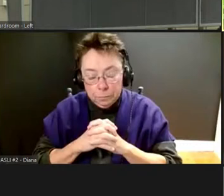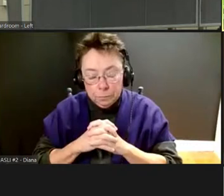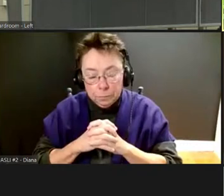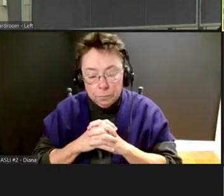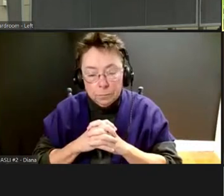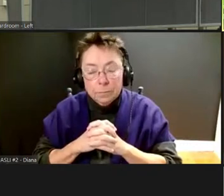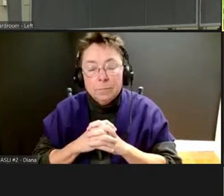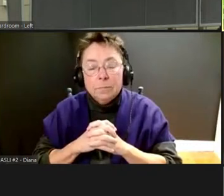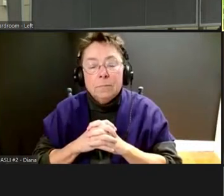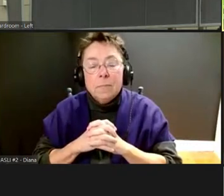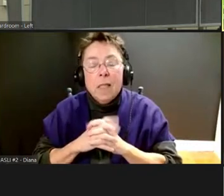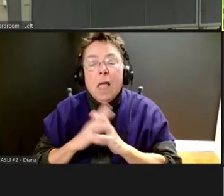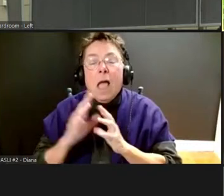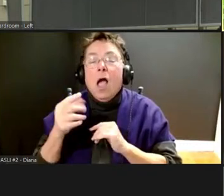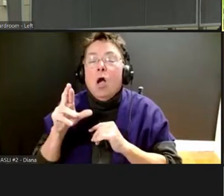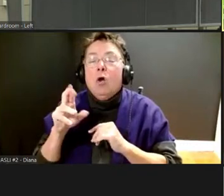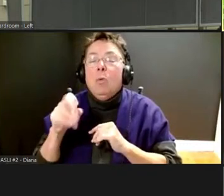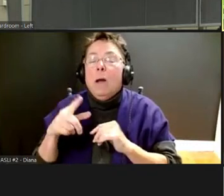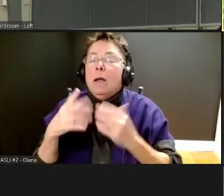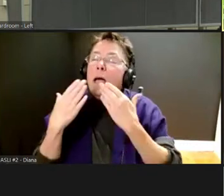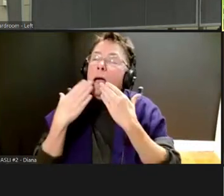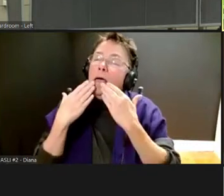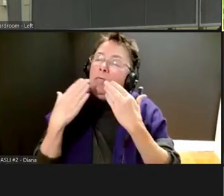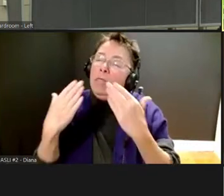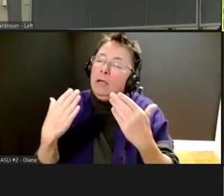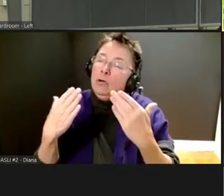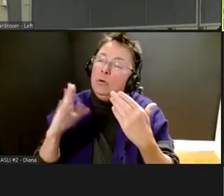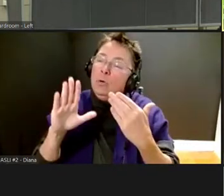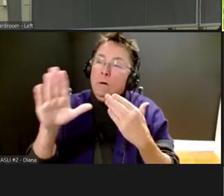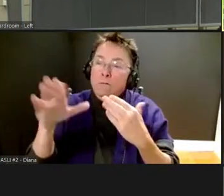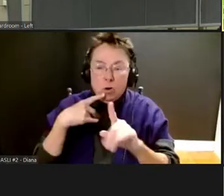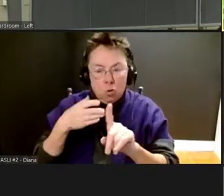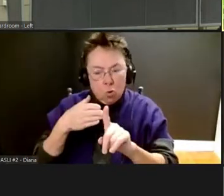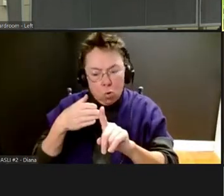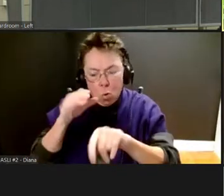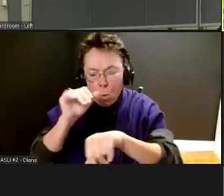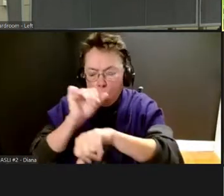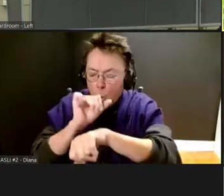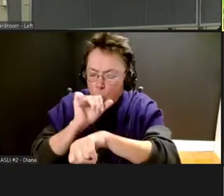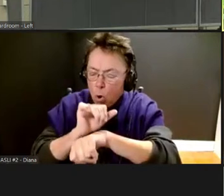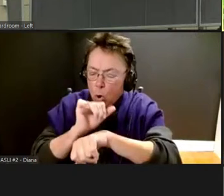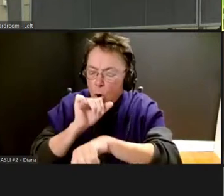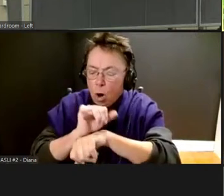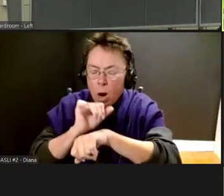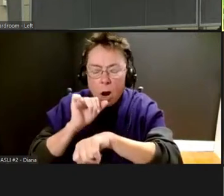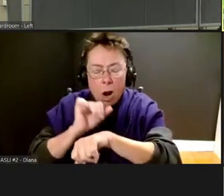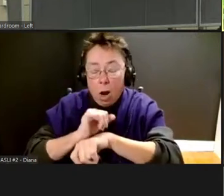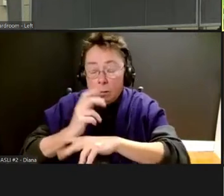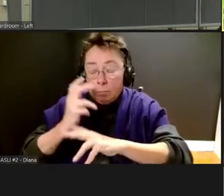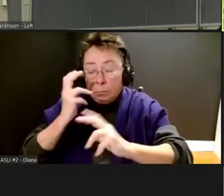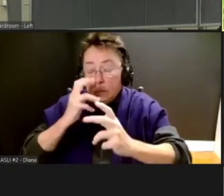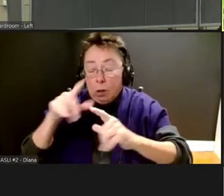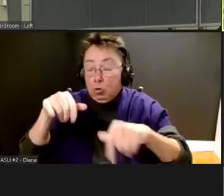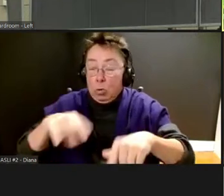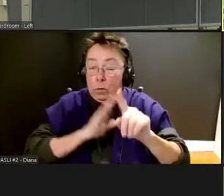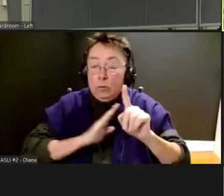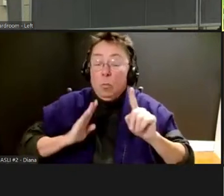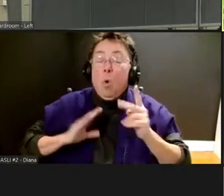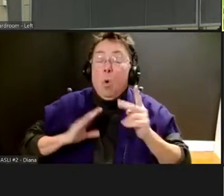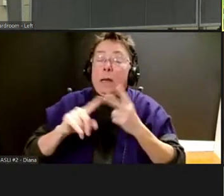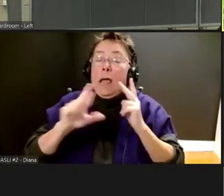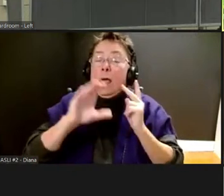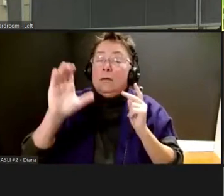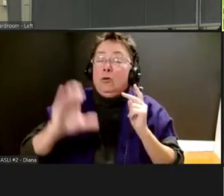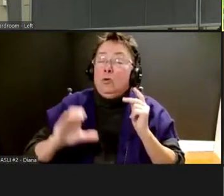Greg, thank you for your dedicated and exemplary service to this board and to the Chicago